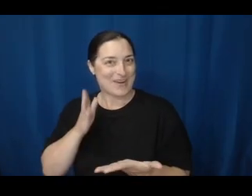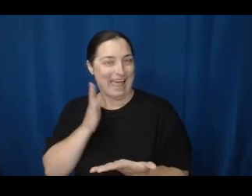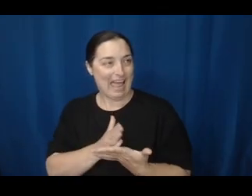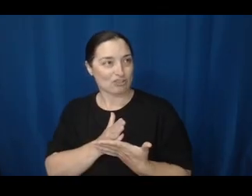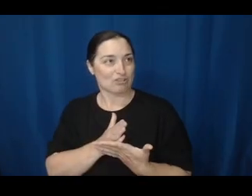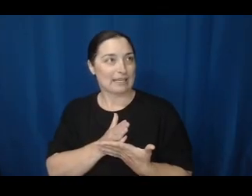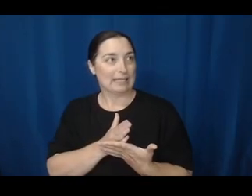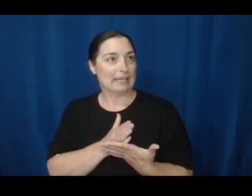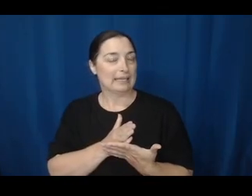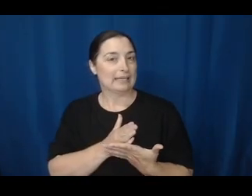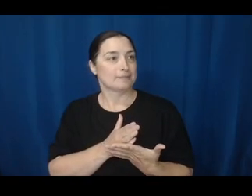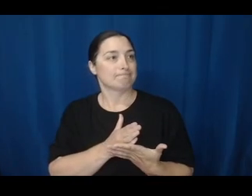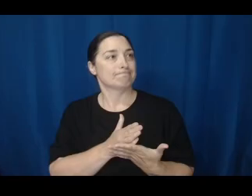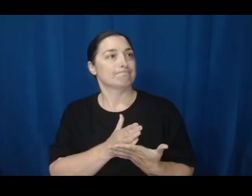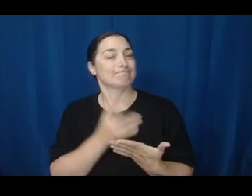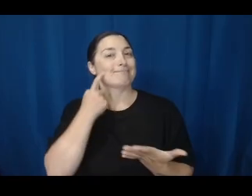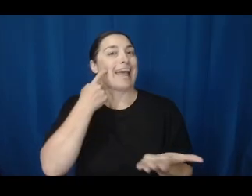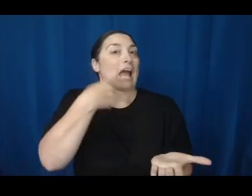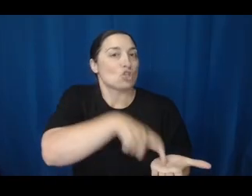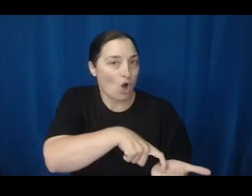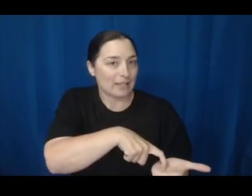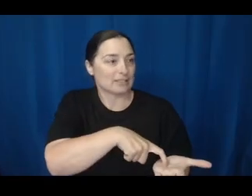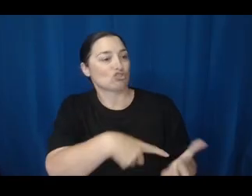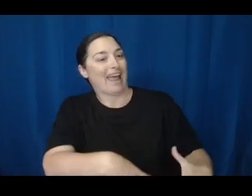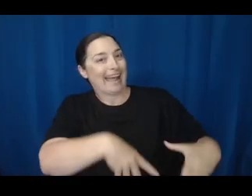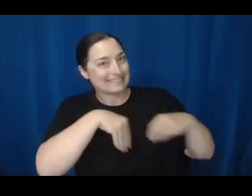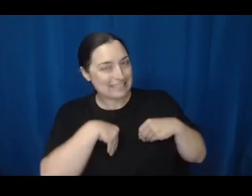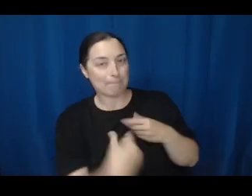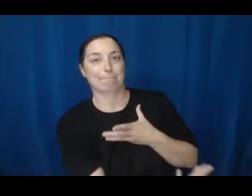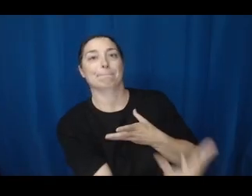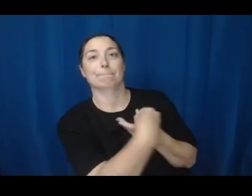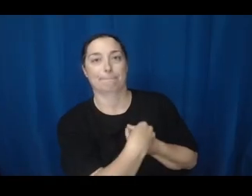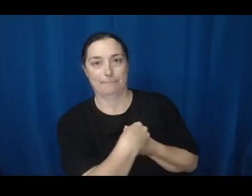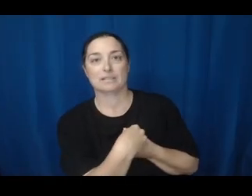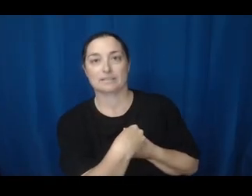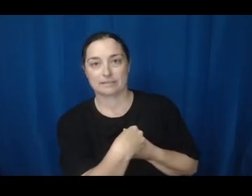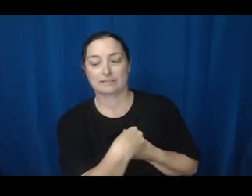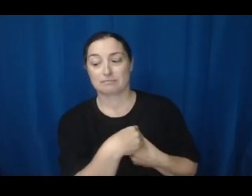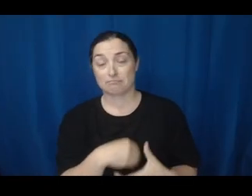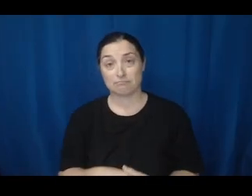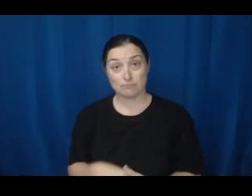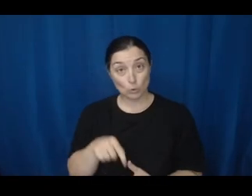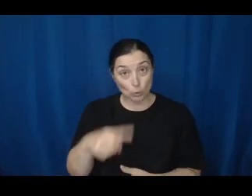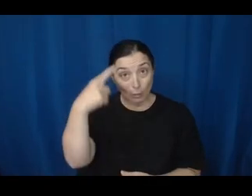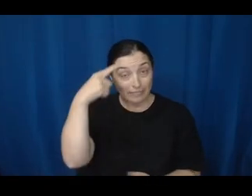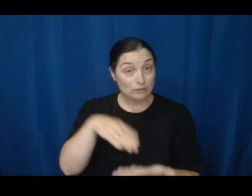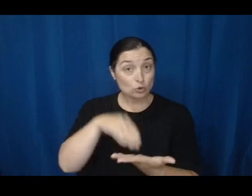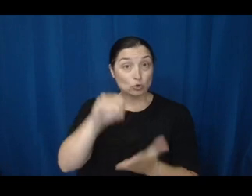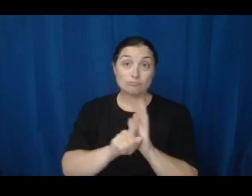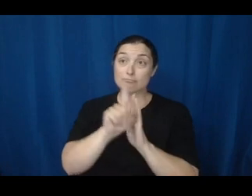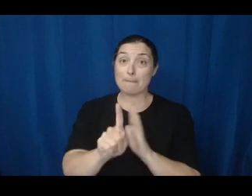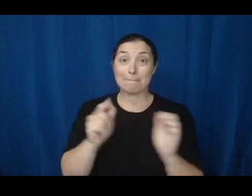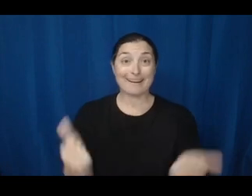people as a kind of a co-designers of this thing. But do you think that the student voice is enough, or should we have